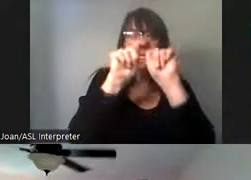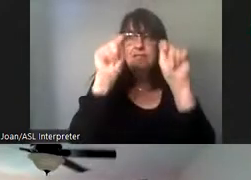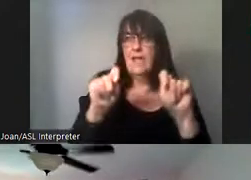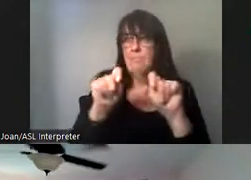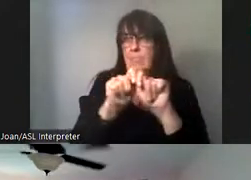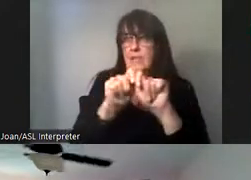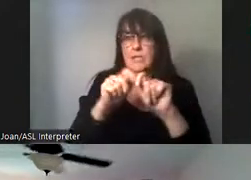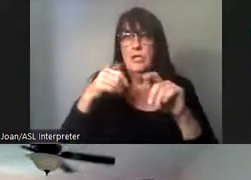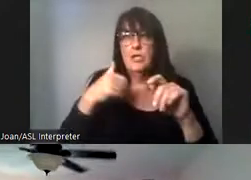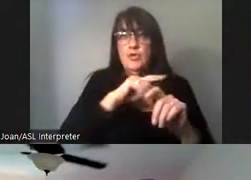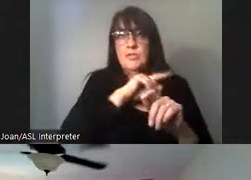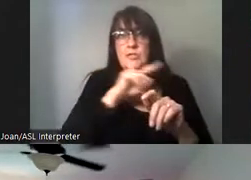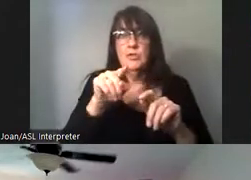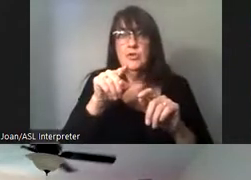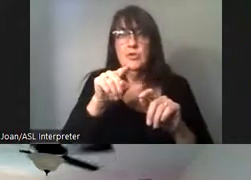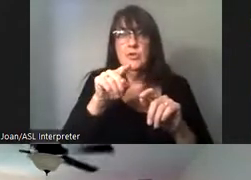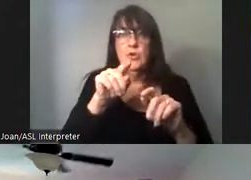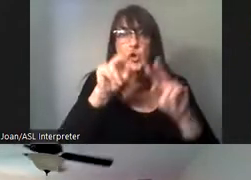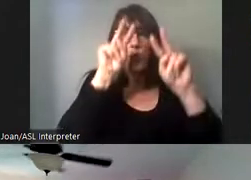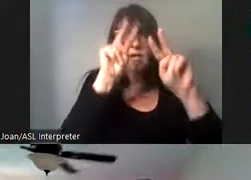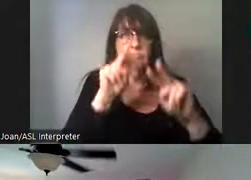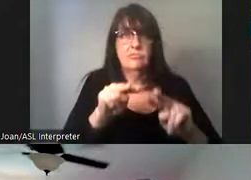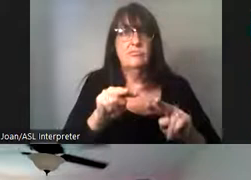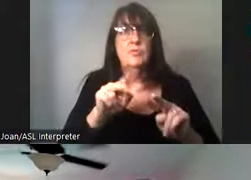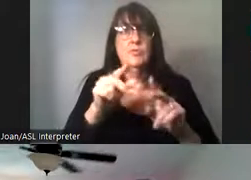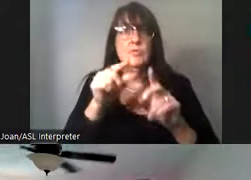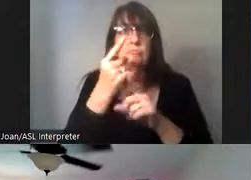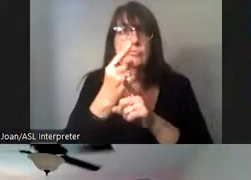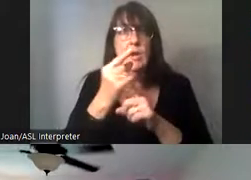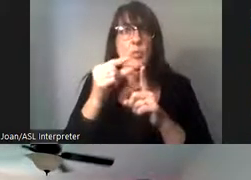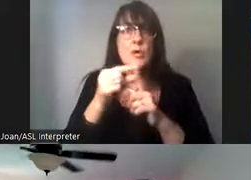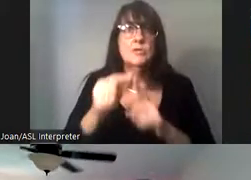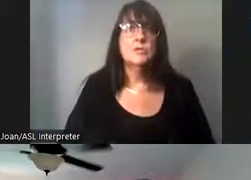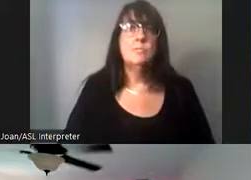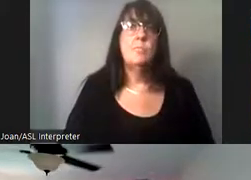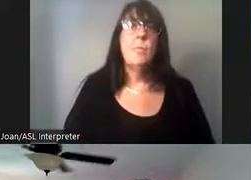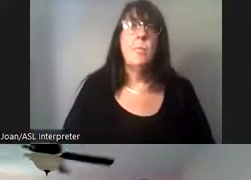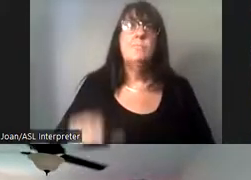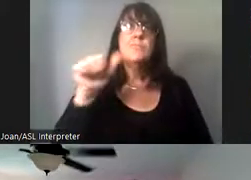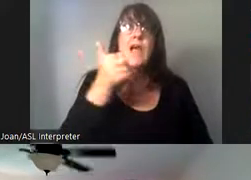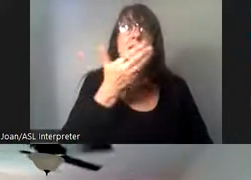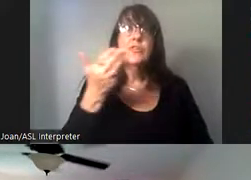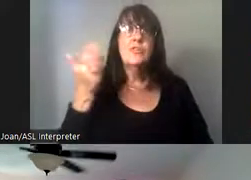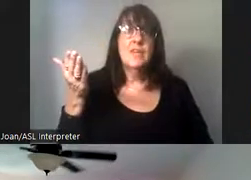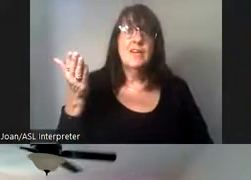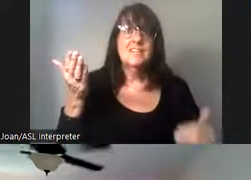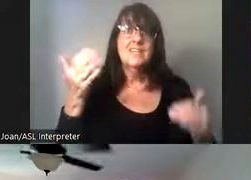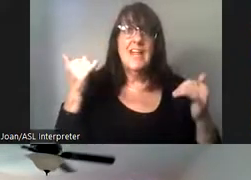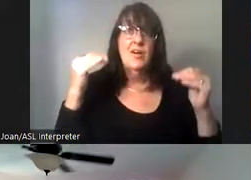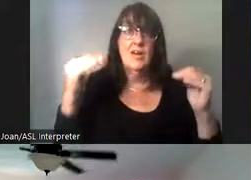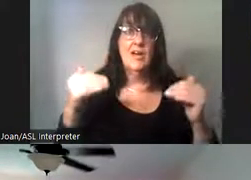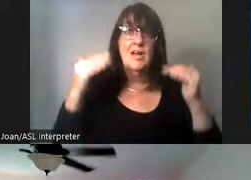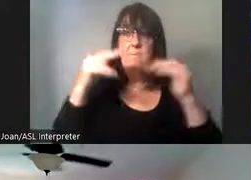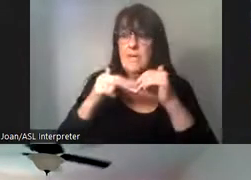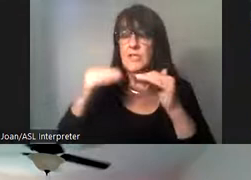out and procure the right things in the high performance. Okay, other things going up a scale. So we have buildings,